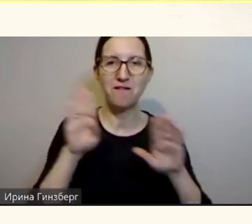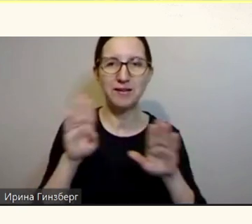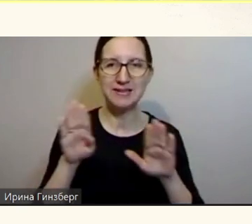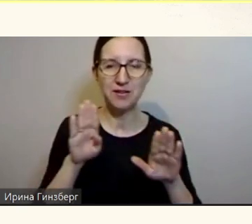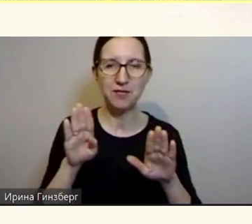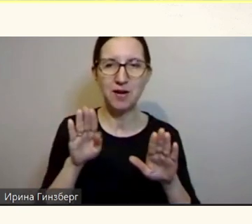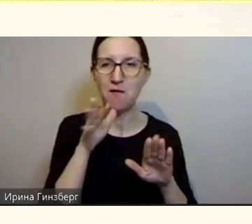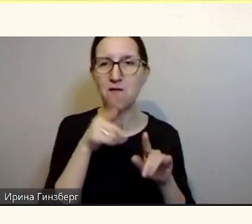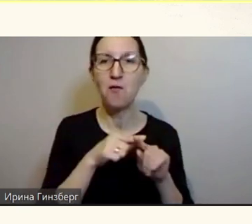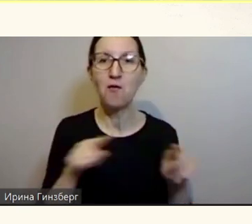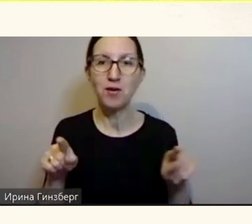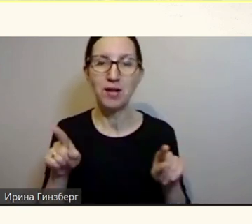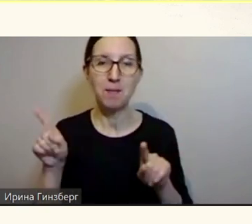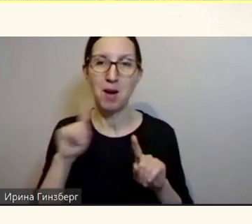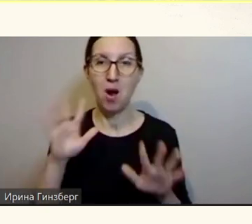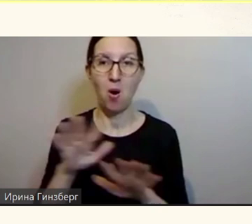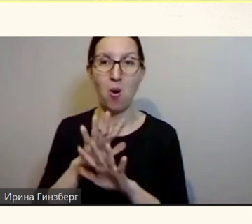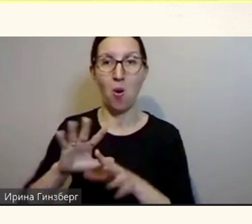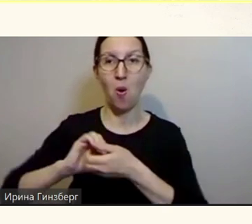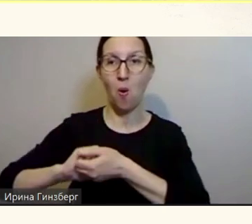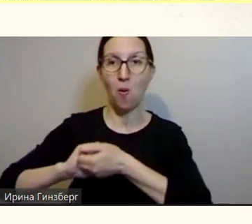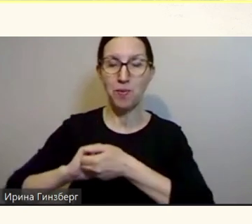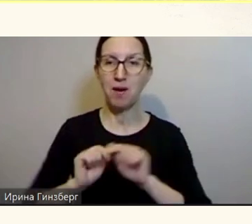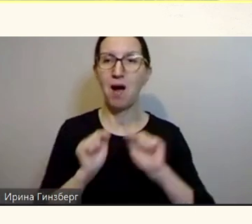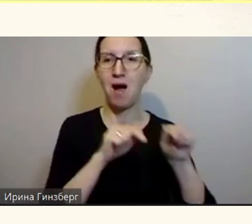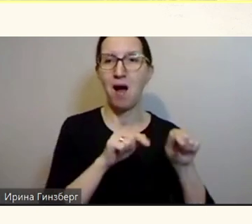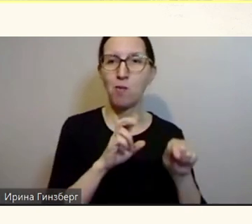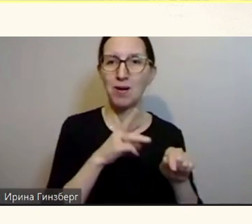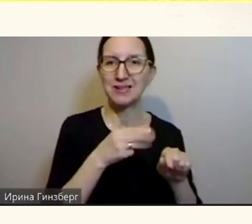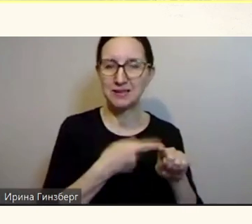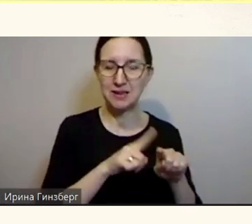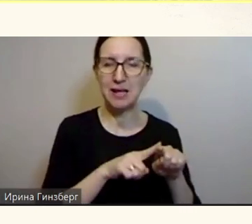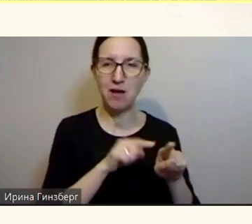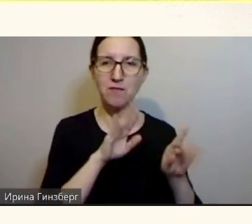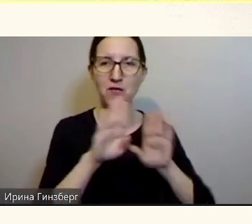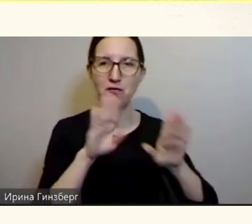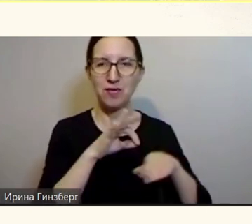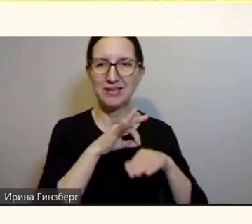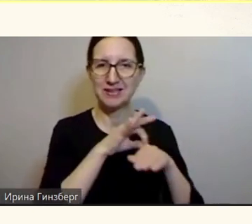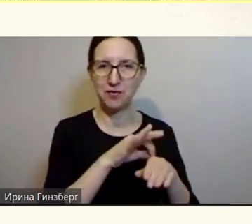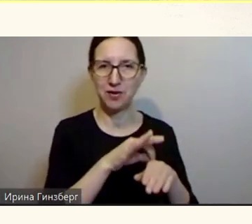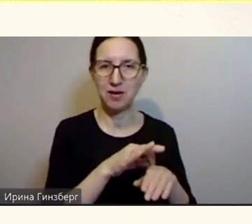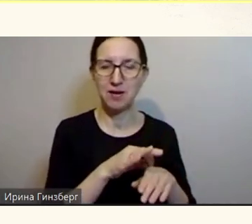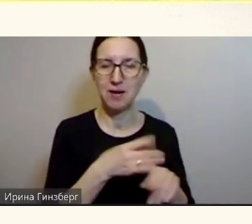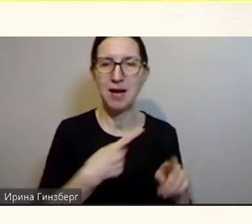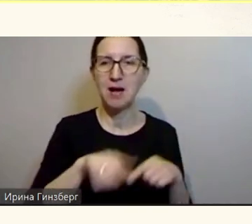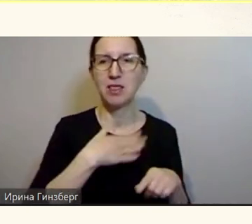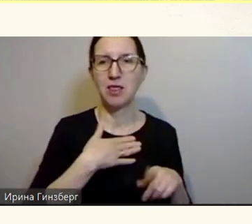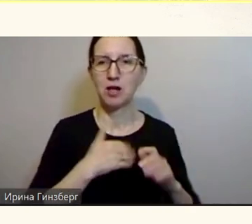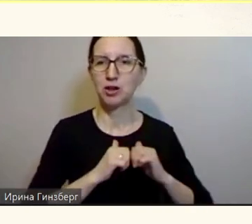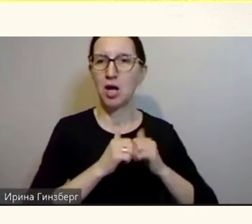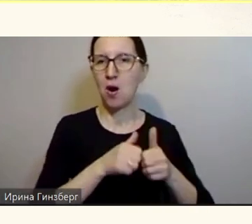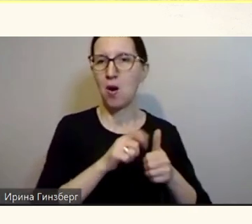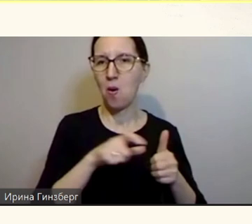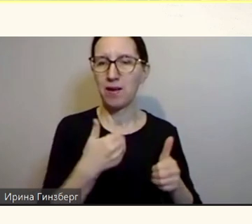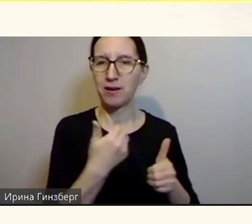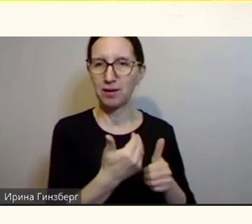with us on the on this, to figure out the size of the screens. The object